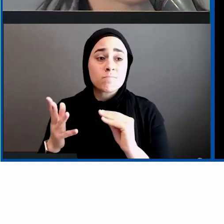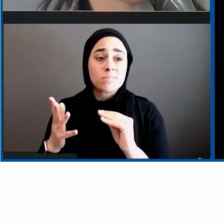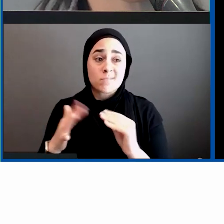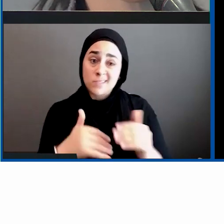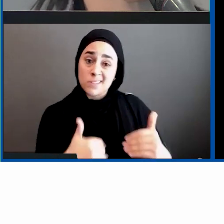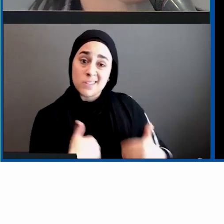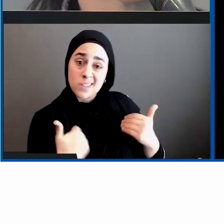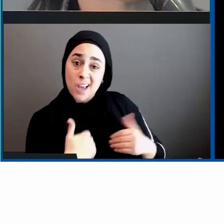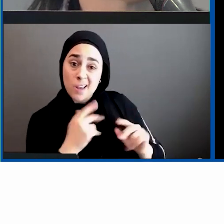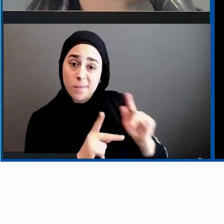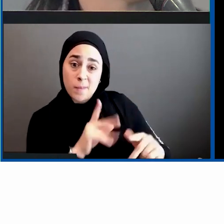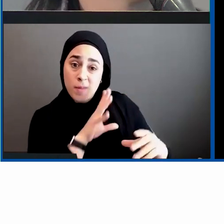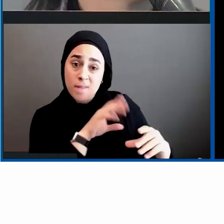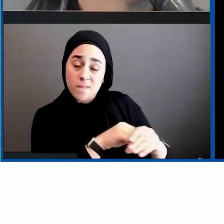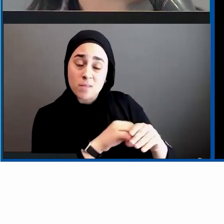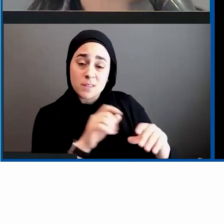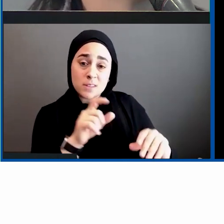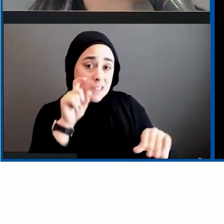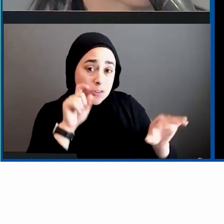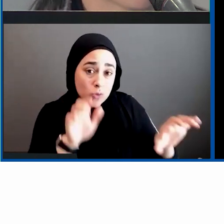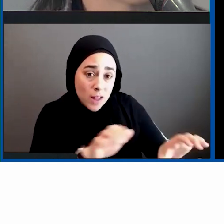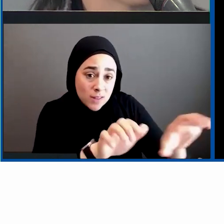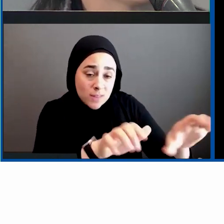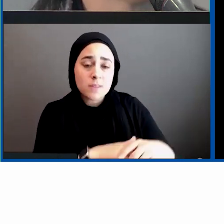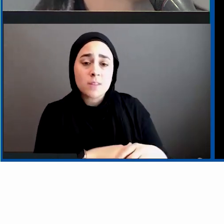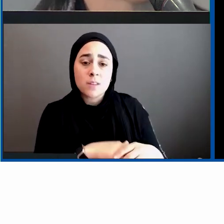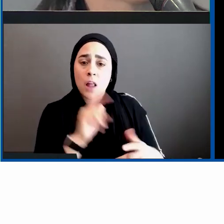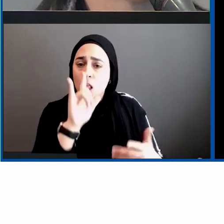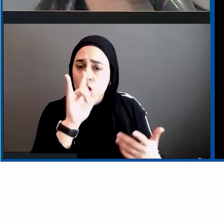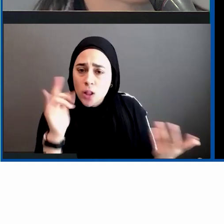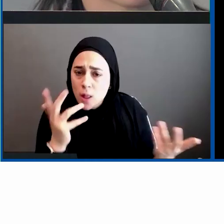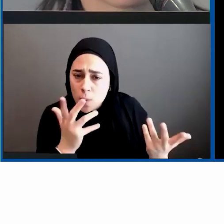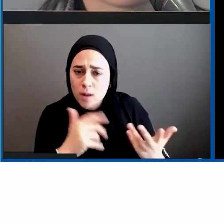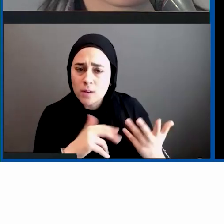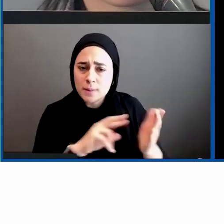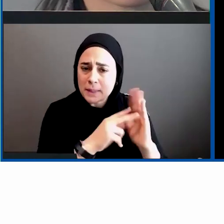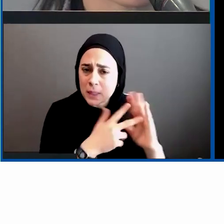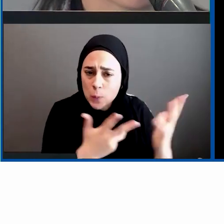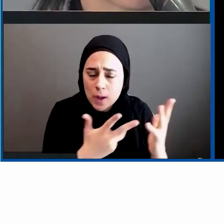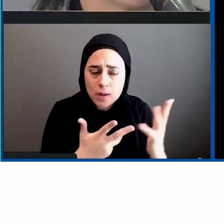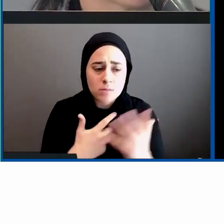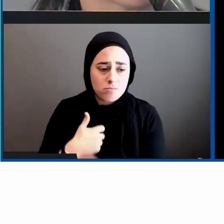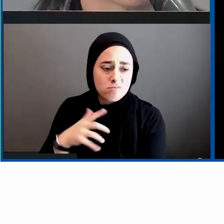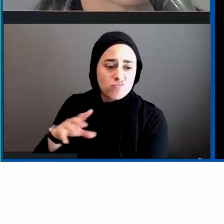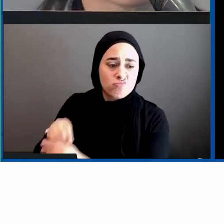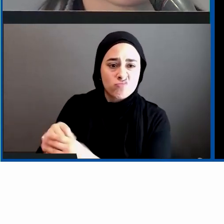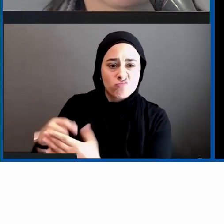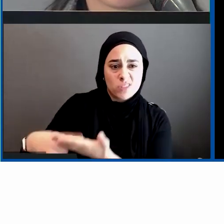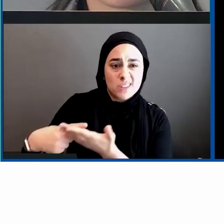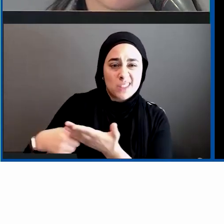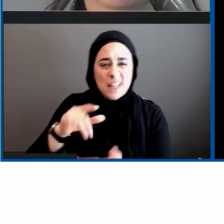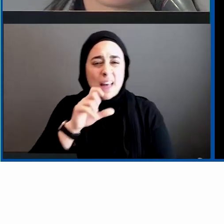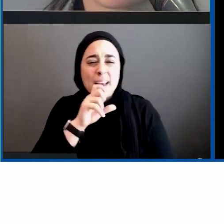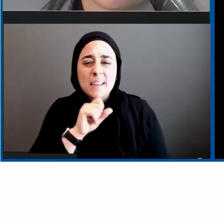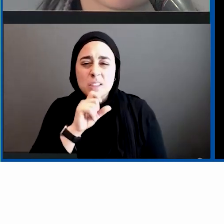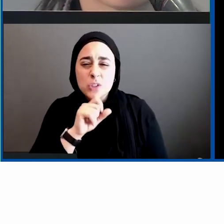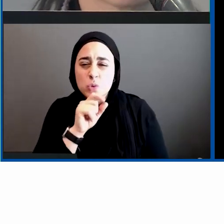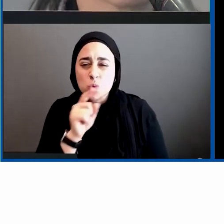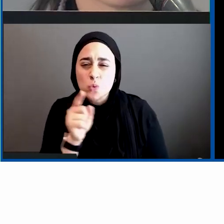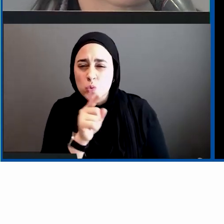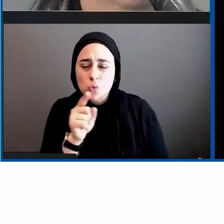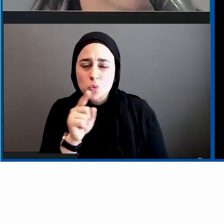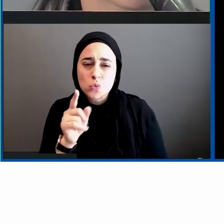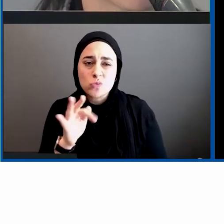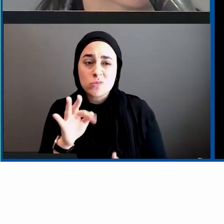people are engaging in sexual activity, what does that mean, and kind of this close in age situation that happens as